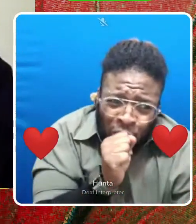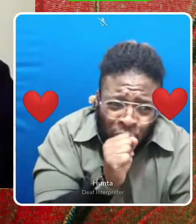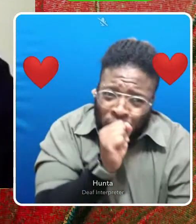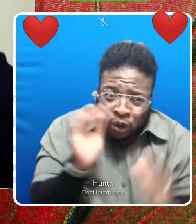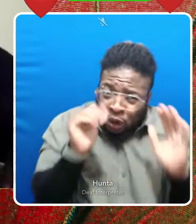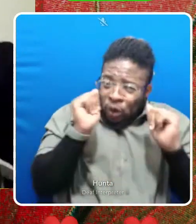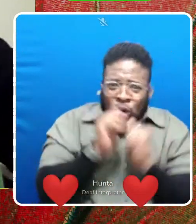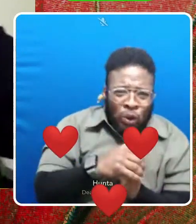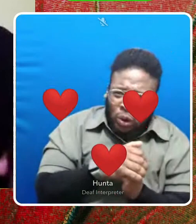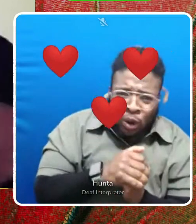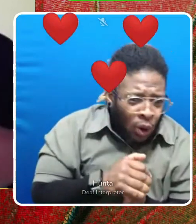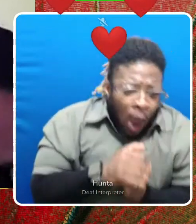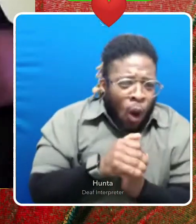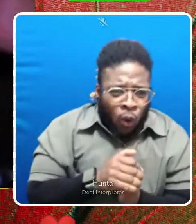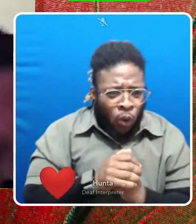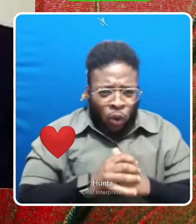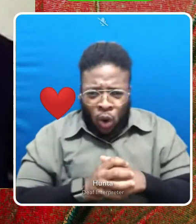Woo!